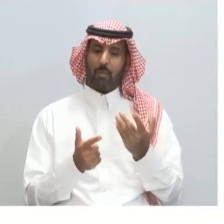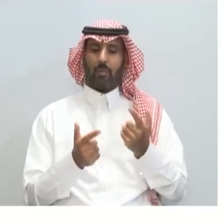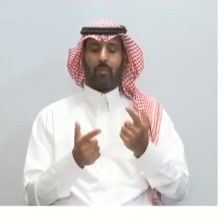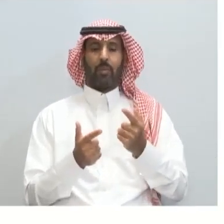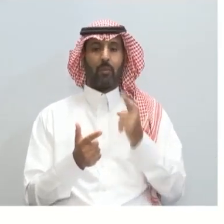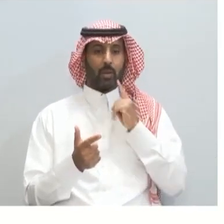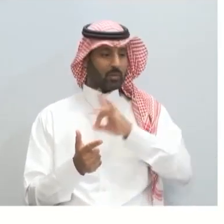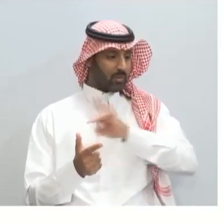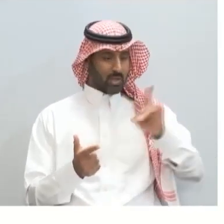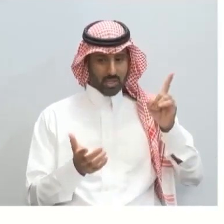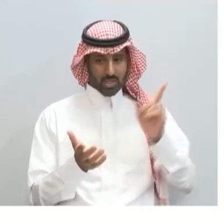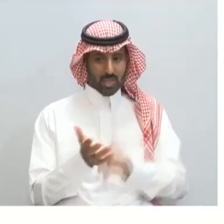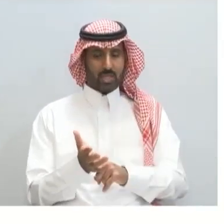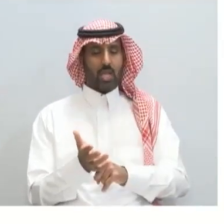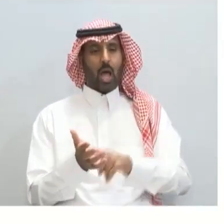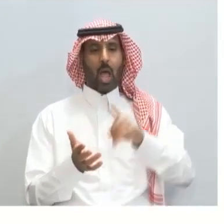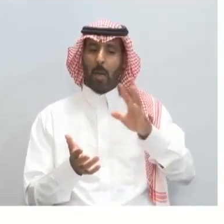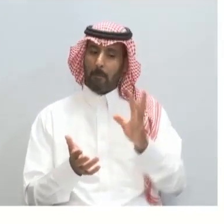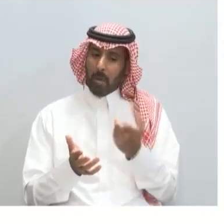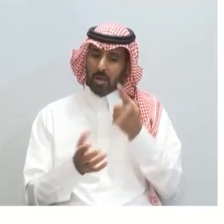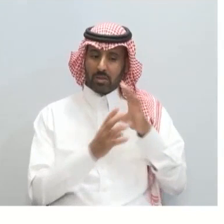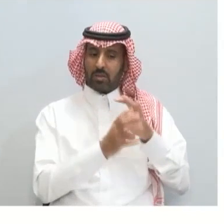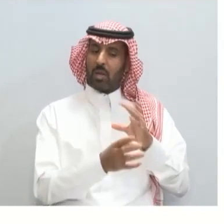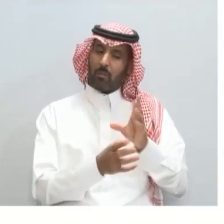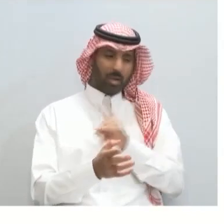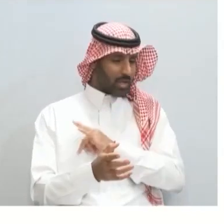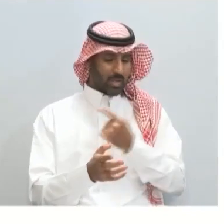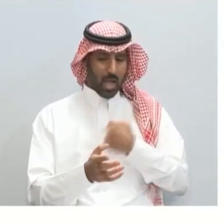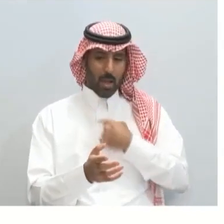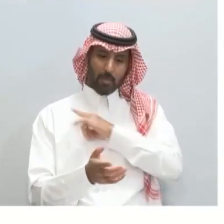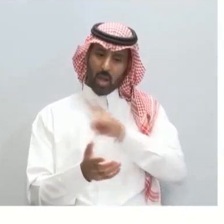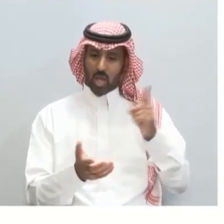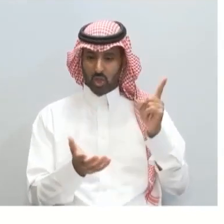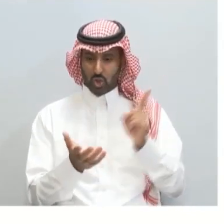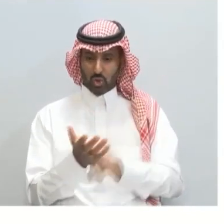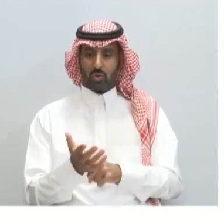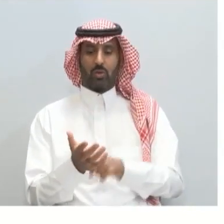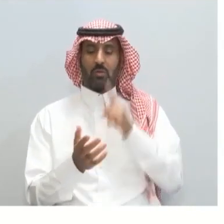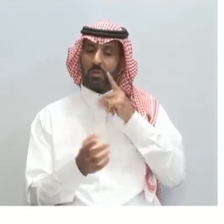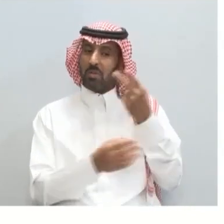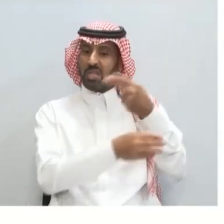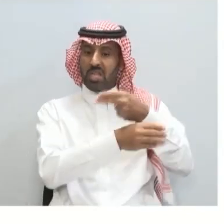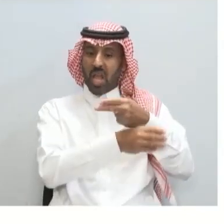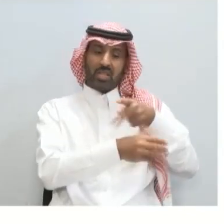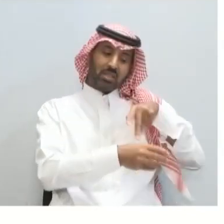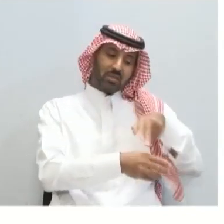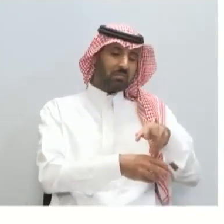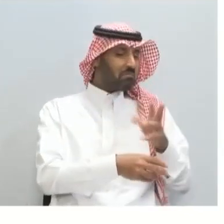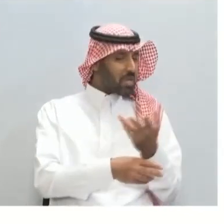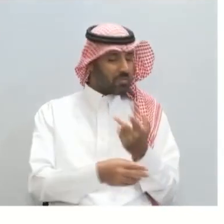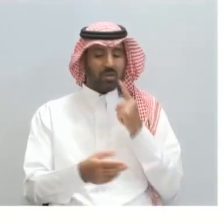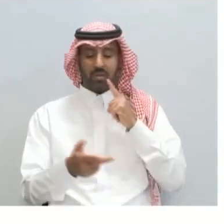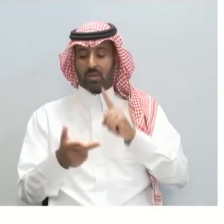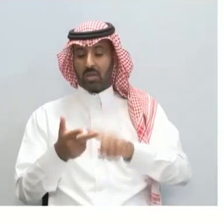but not certain I might take the bus I'm not sure I might take the bus maybe the taxy I don't know